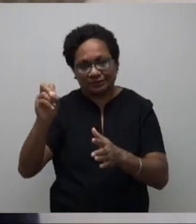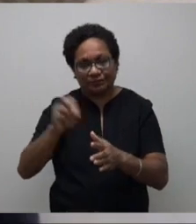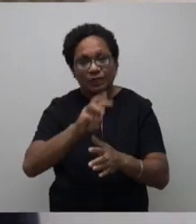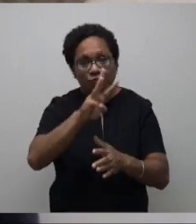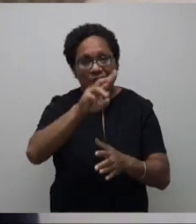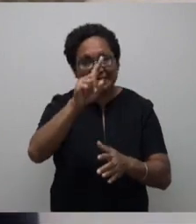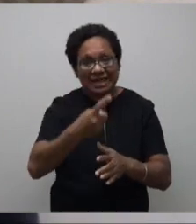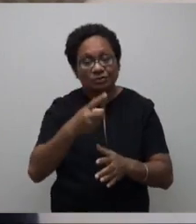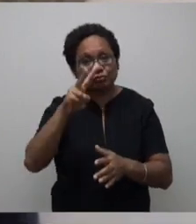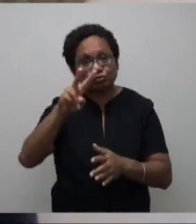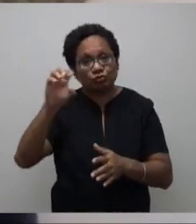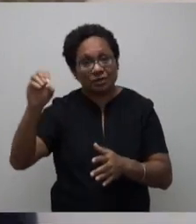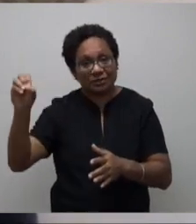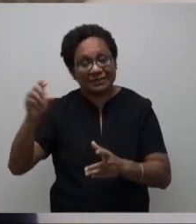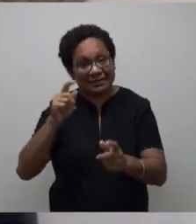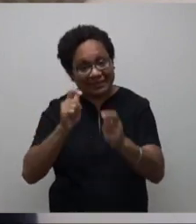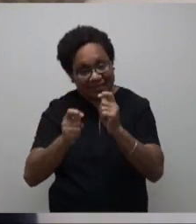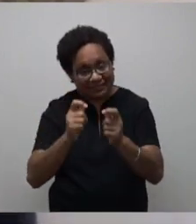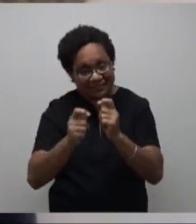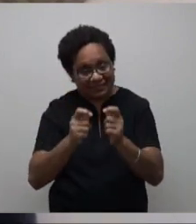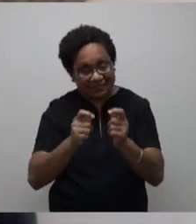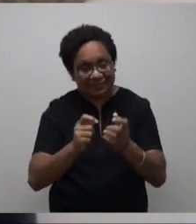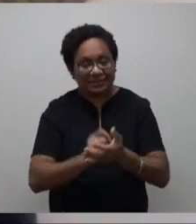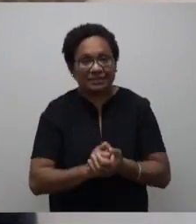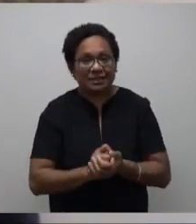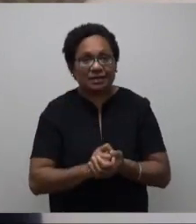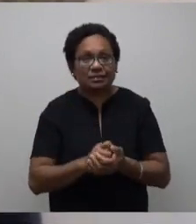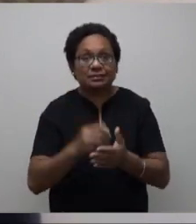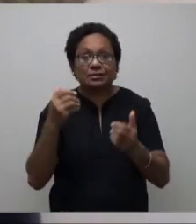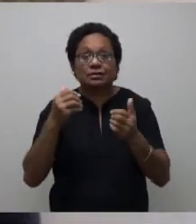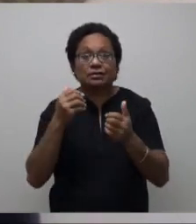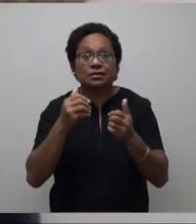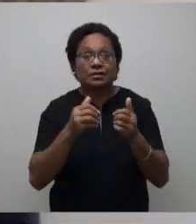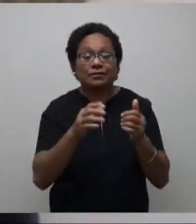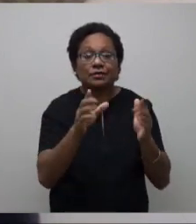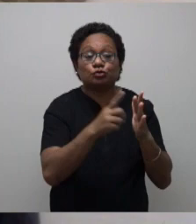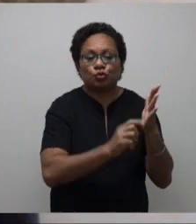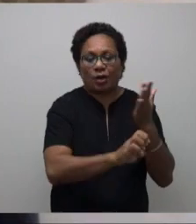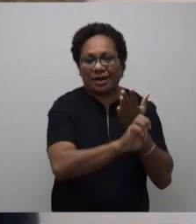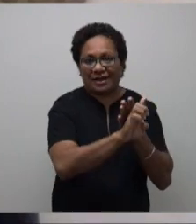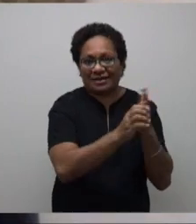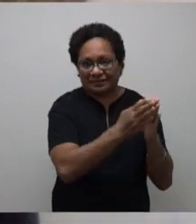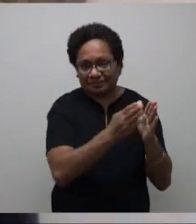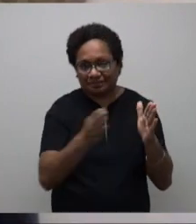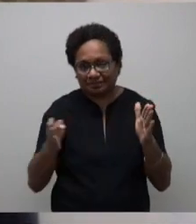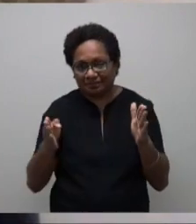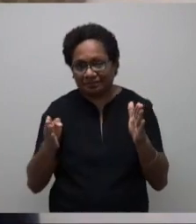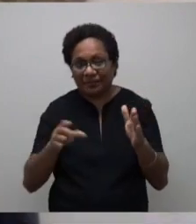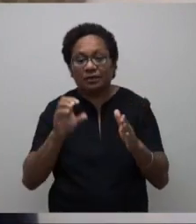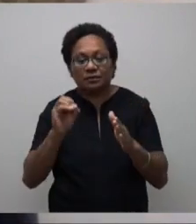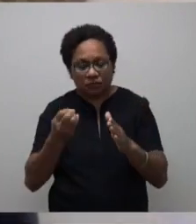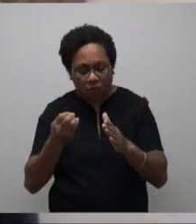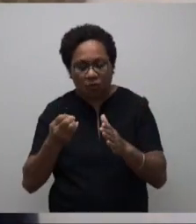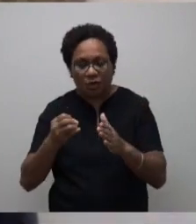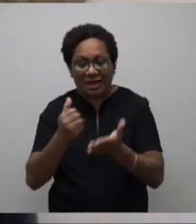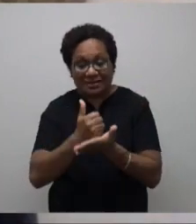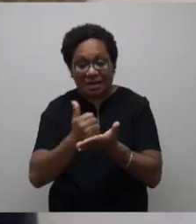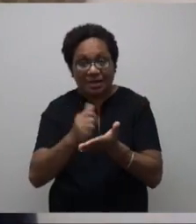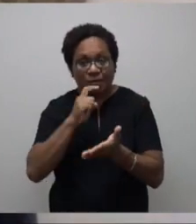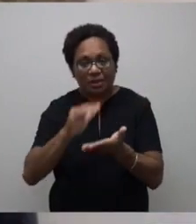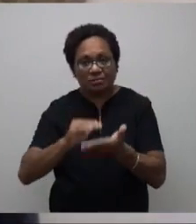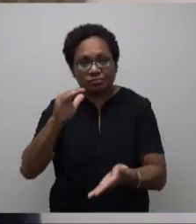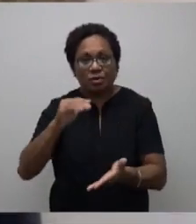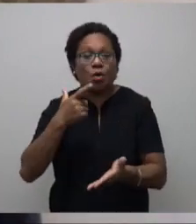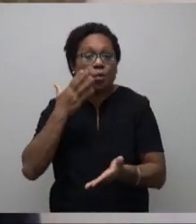3,200 tests have so far been recorded for June the 8th, and this number is expected to increase as we get more testing number data from